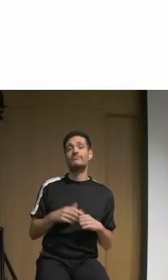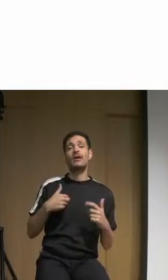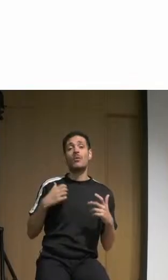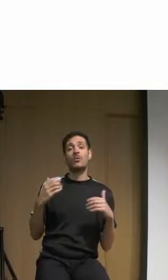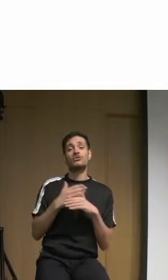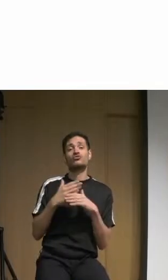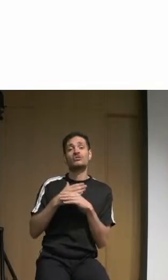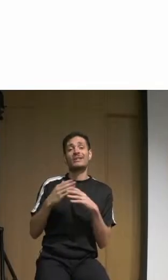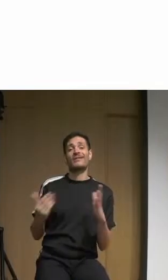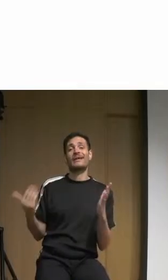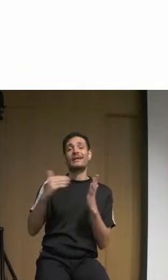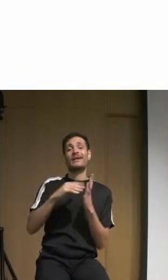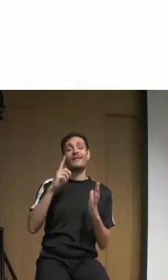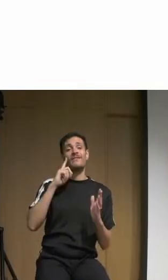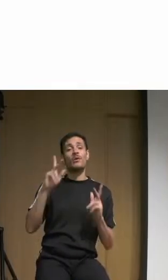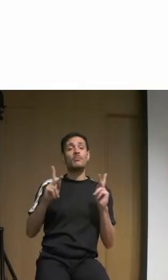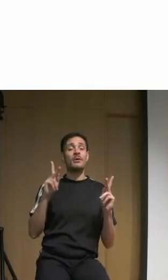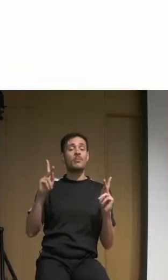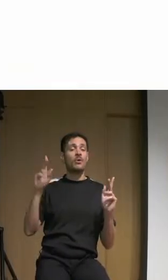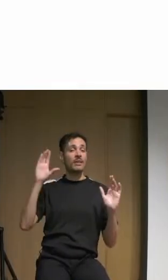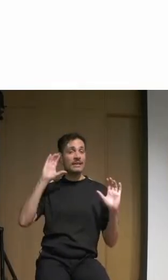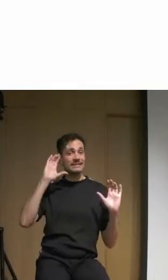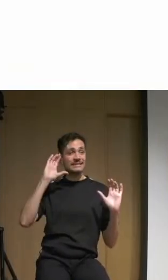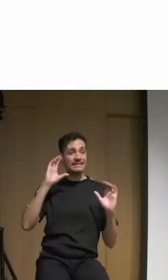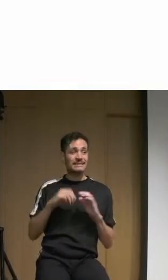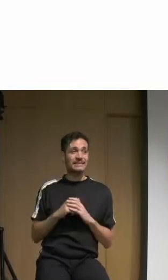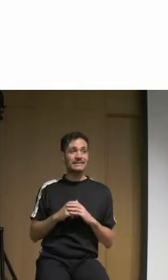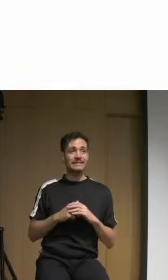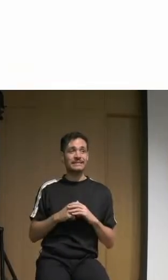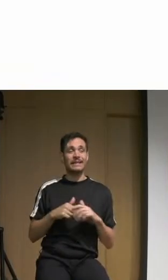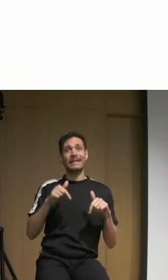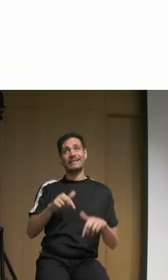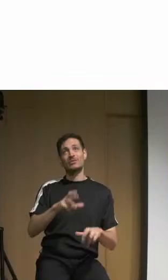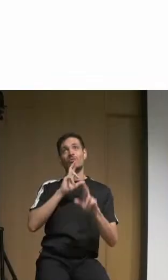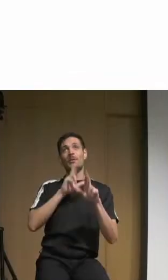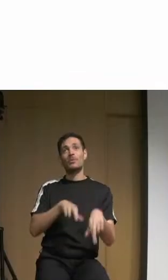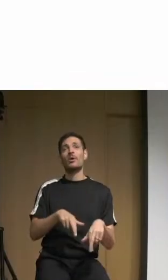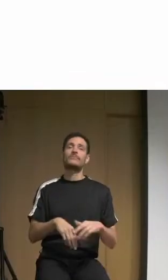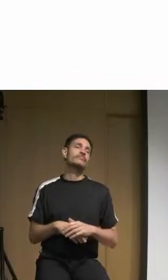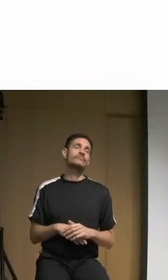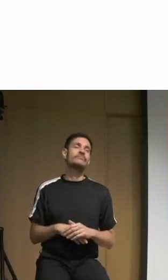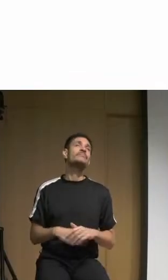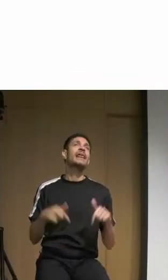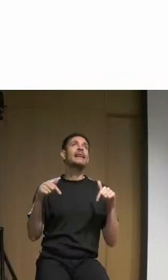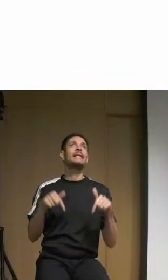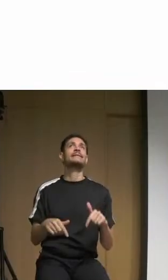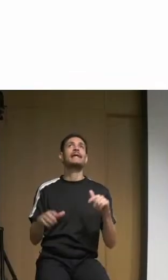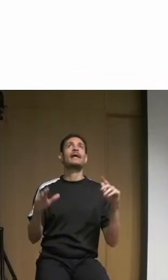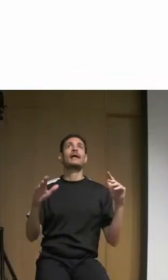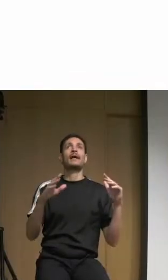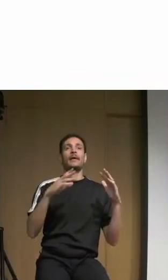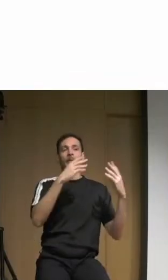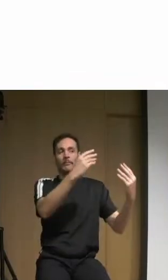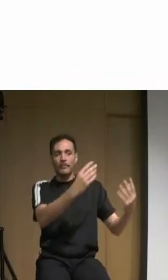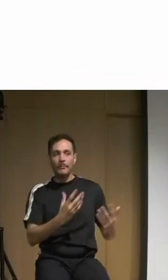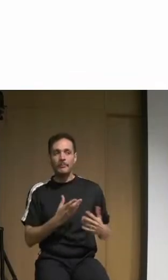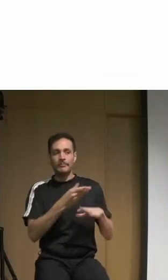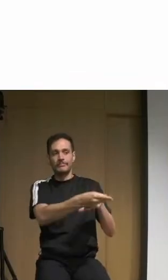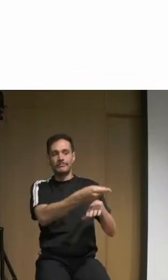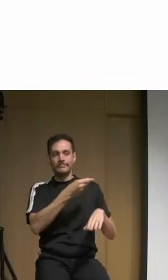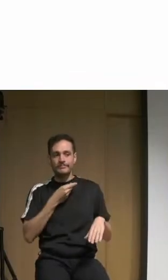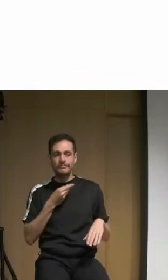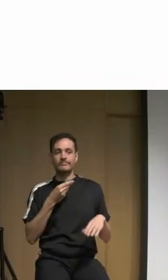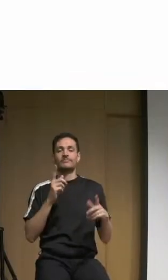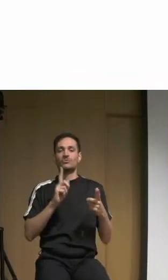those that are listening, this report I'm not even calling a report, this communication to the commission is not on behalf of the